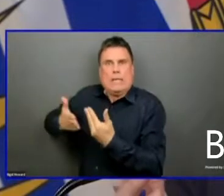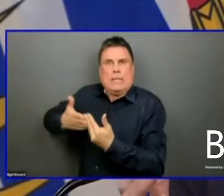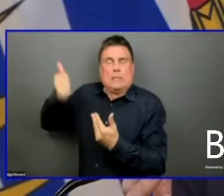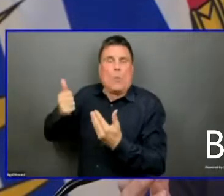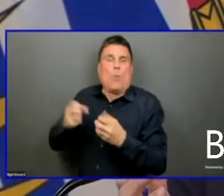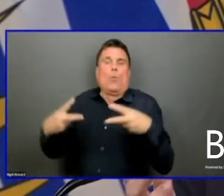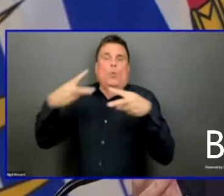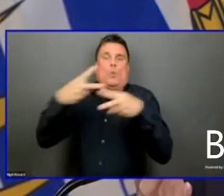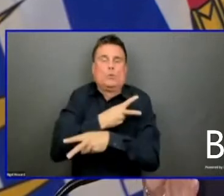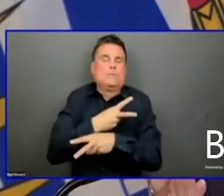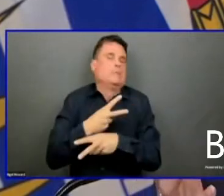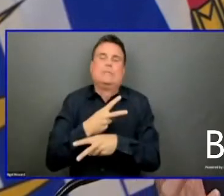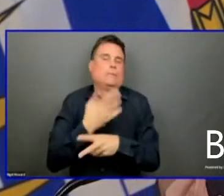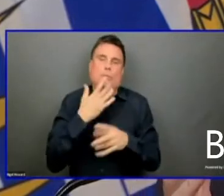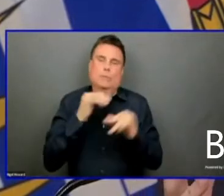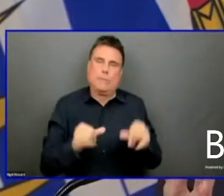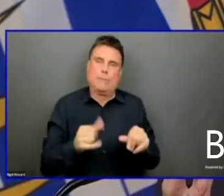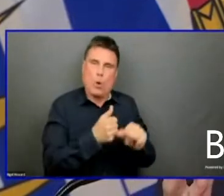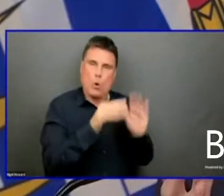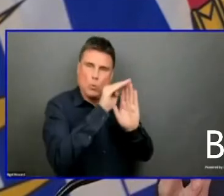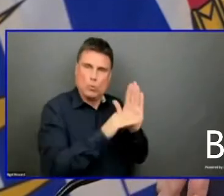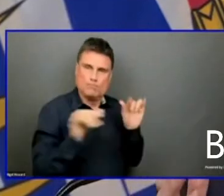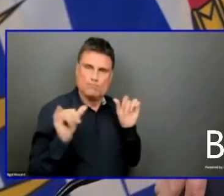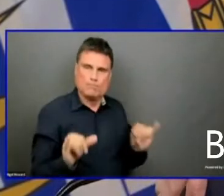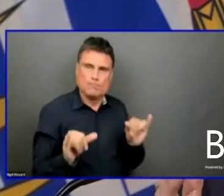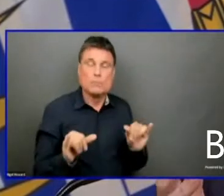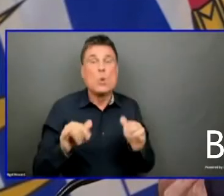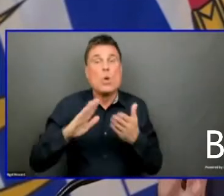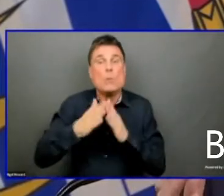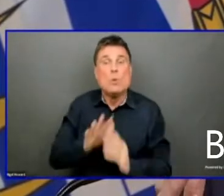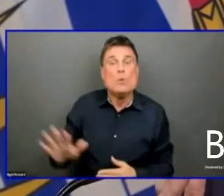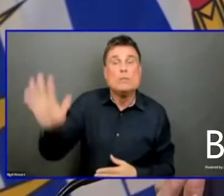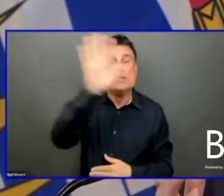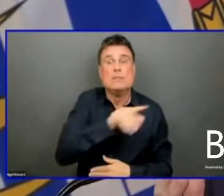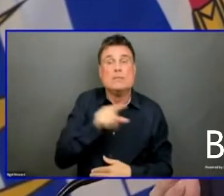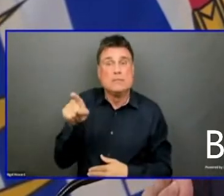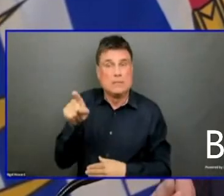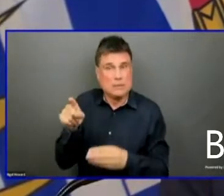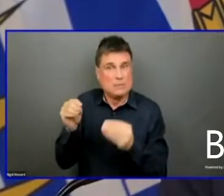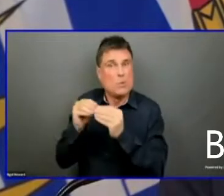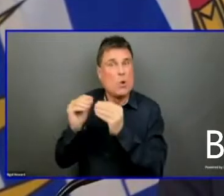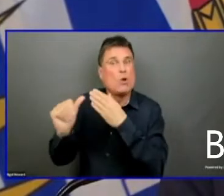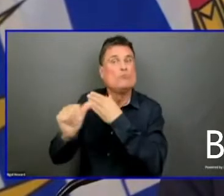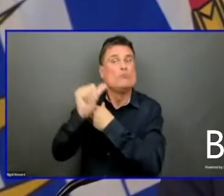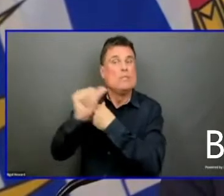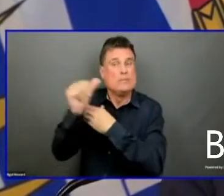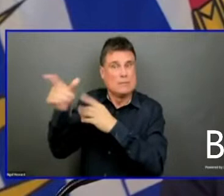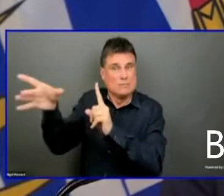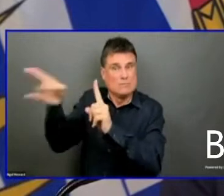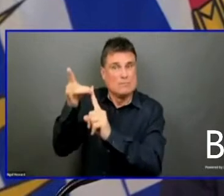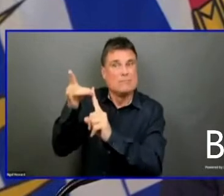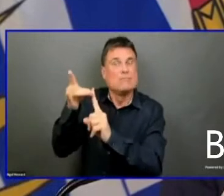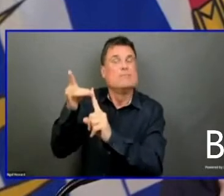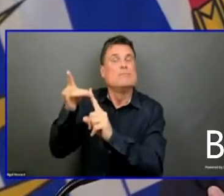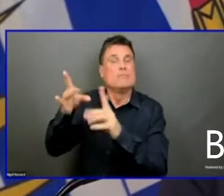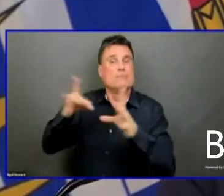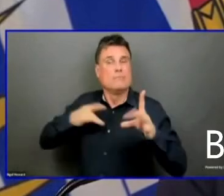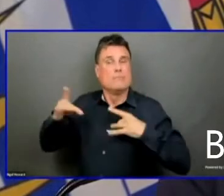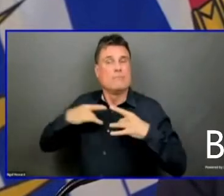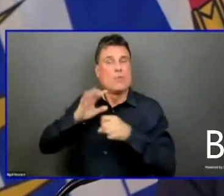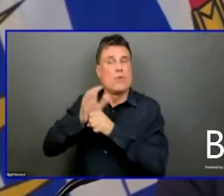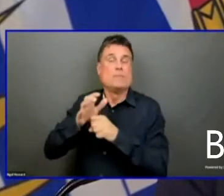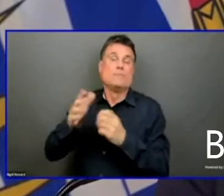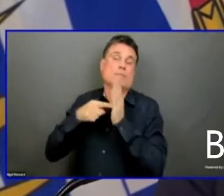the community. So if I'm seeing a group of 10 people, the probability that one of them has the virus and is potential